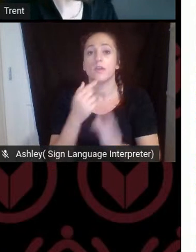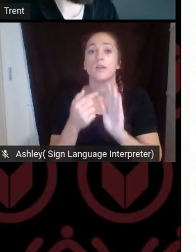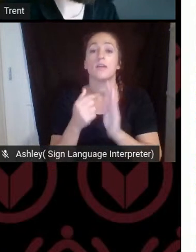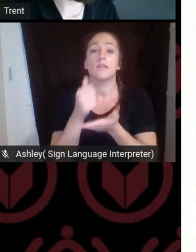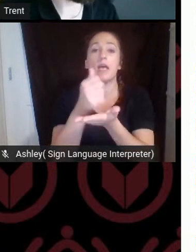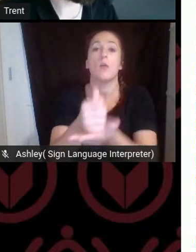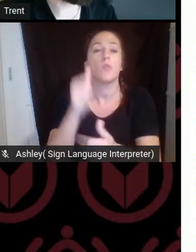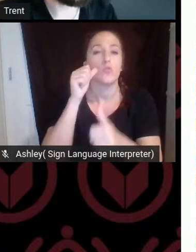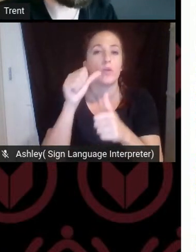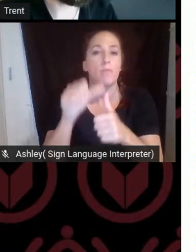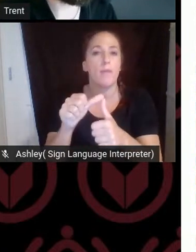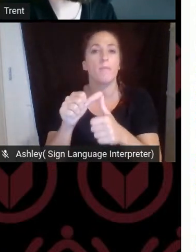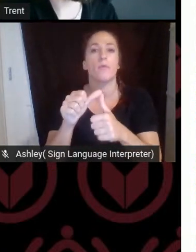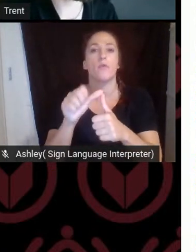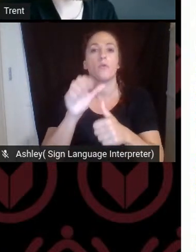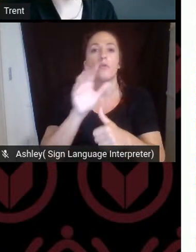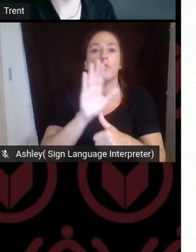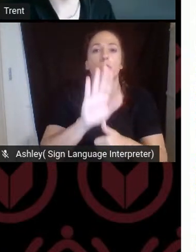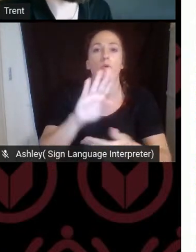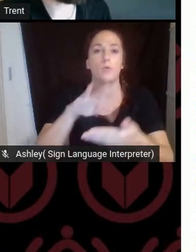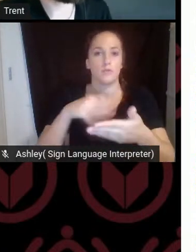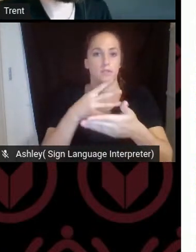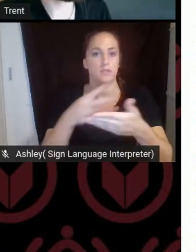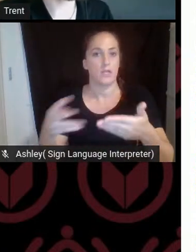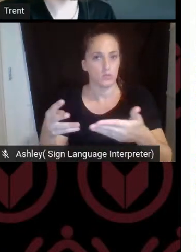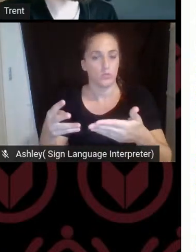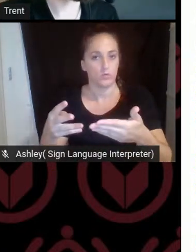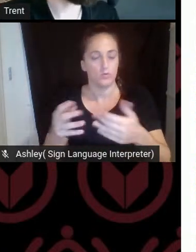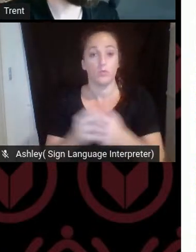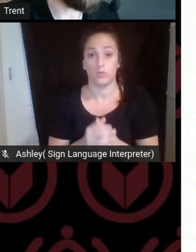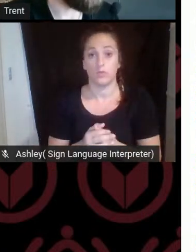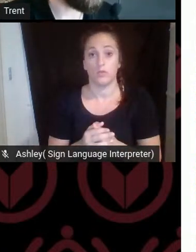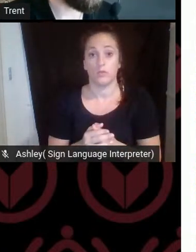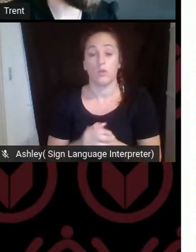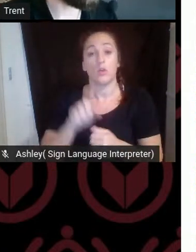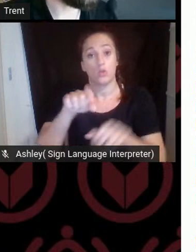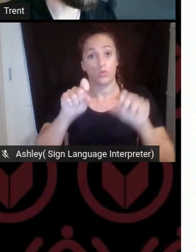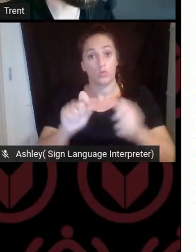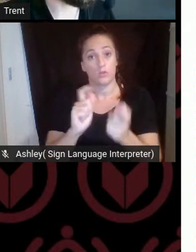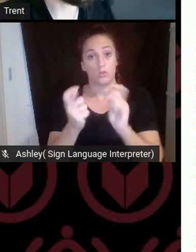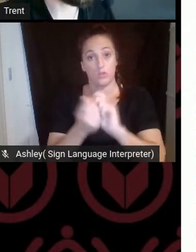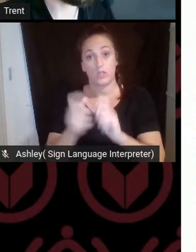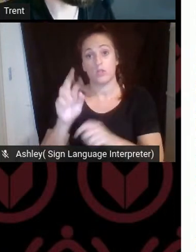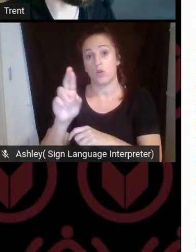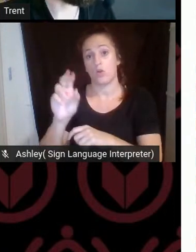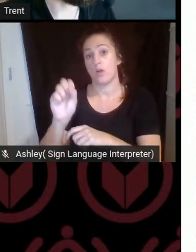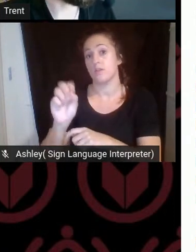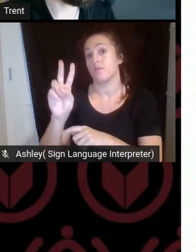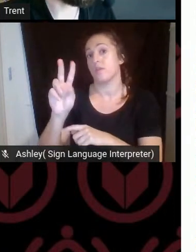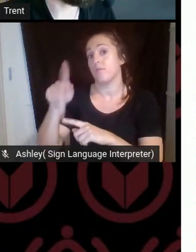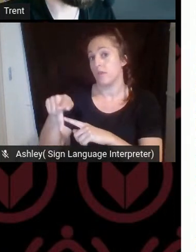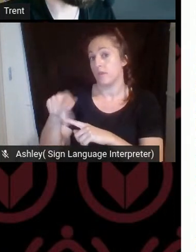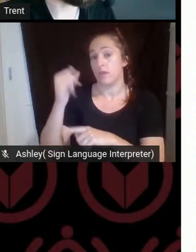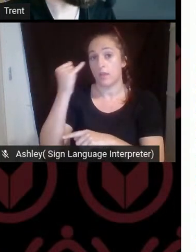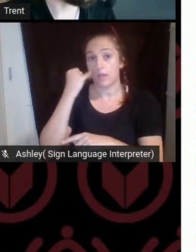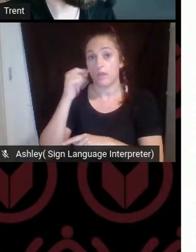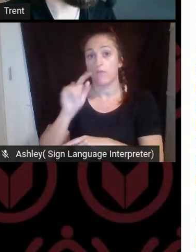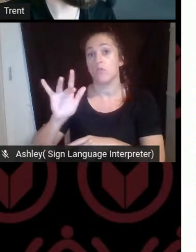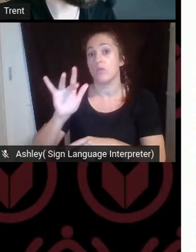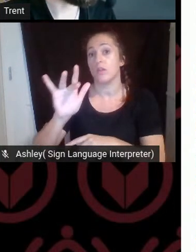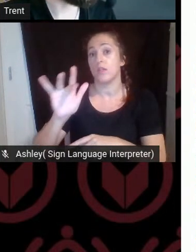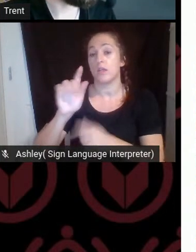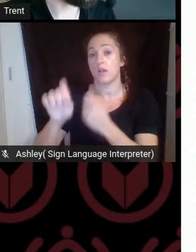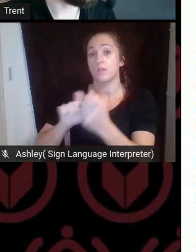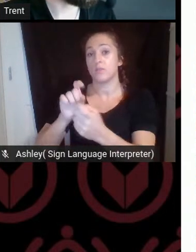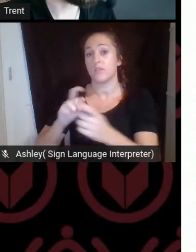today? How have I RSVP'd to all of these things? And you can actually change your RSVP to an event if you click on the event.